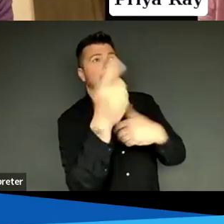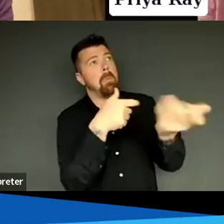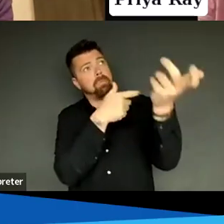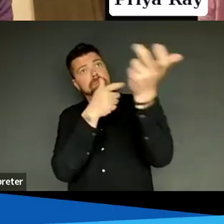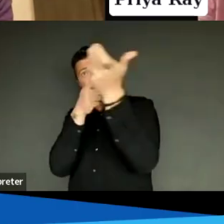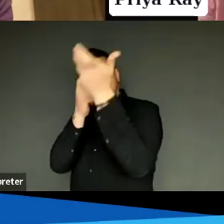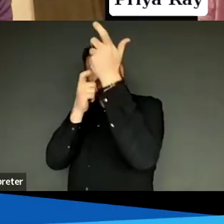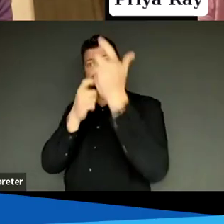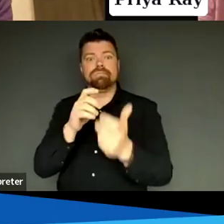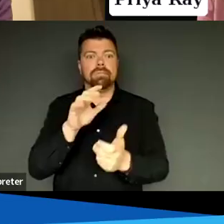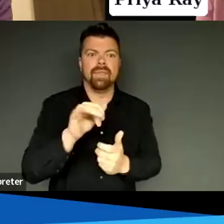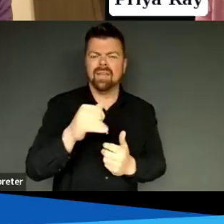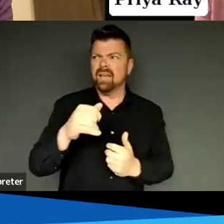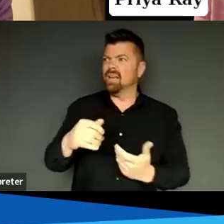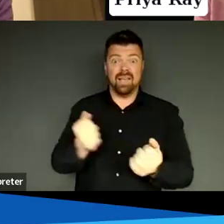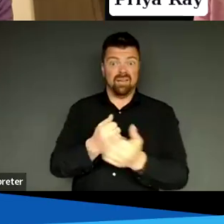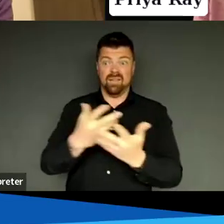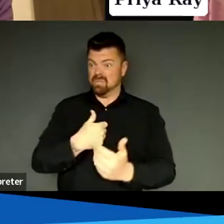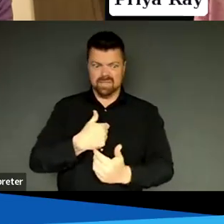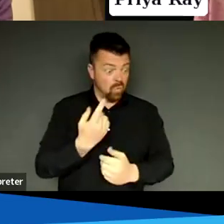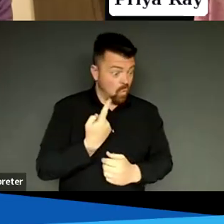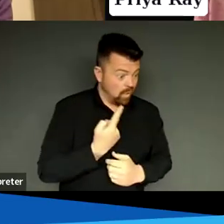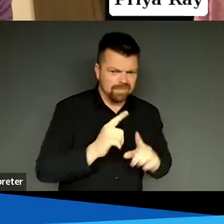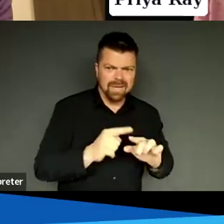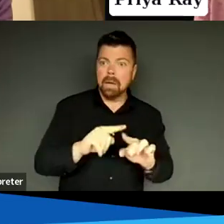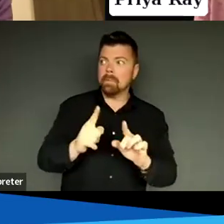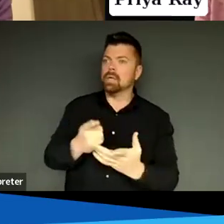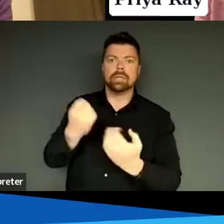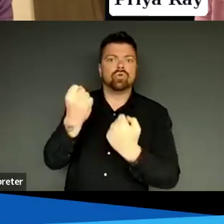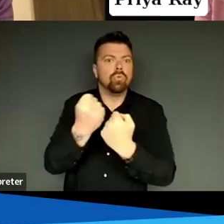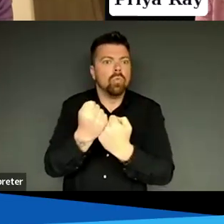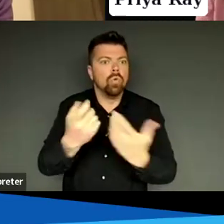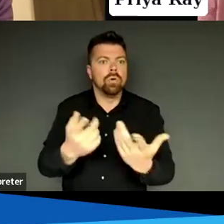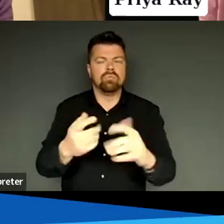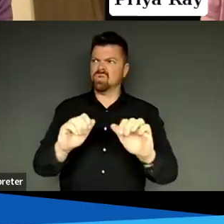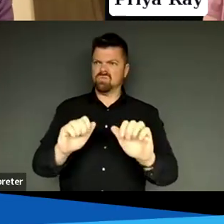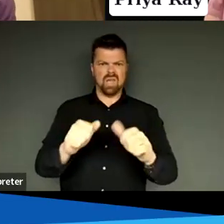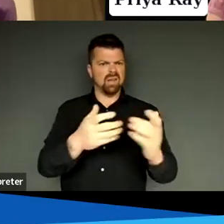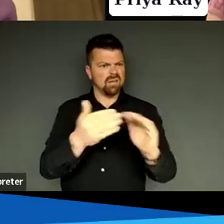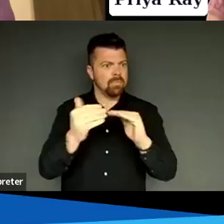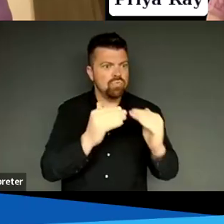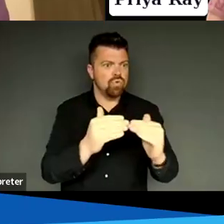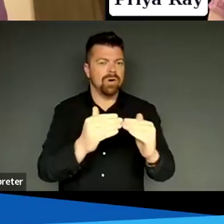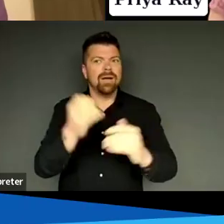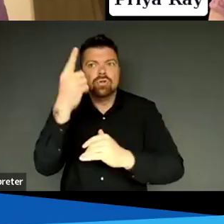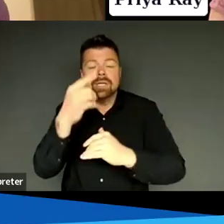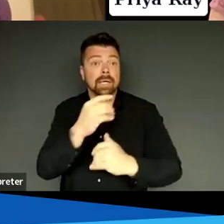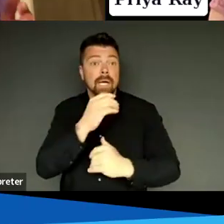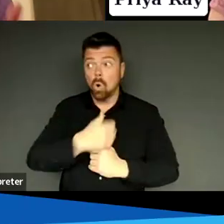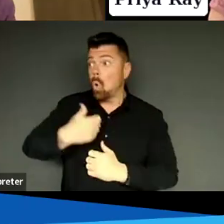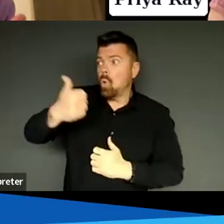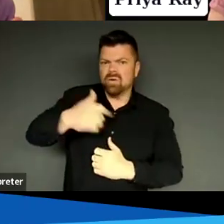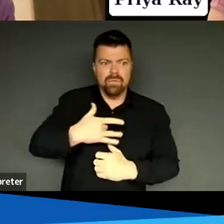that we get out in the community and still be part of the community as we age, just to show people that's coming behind